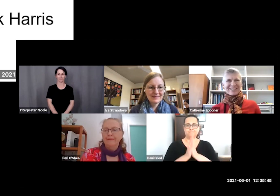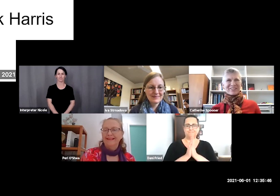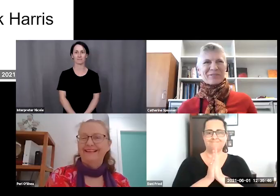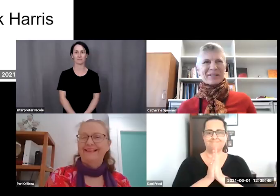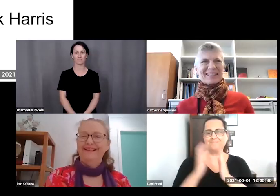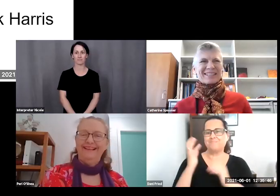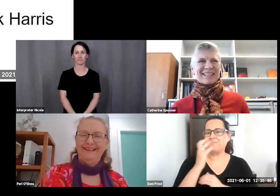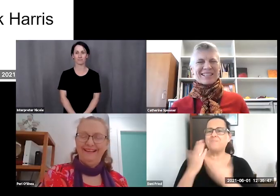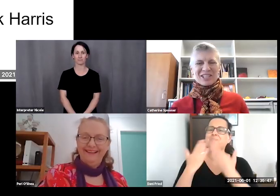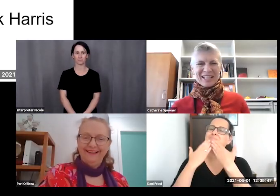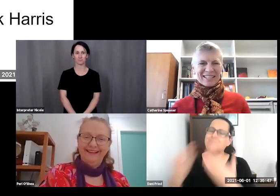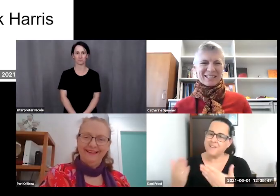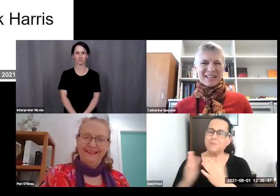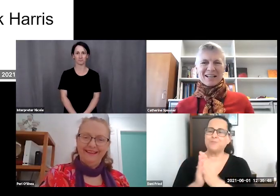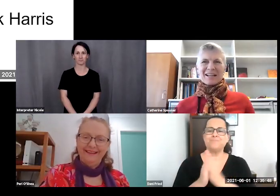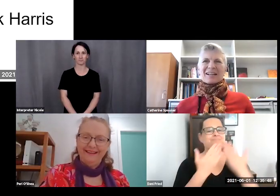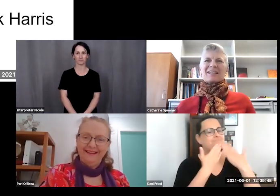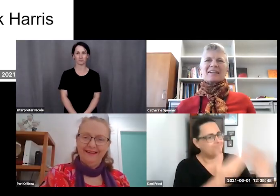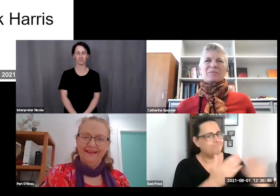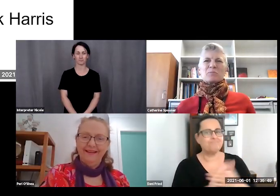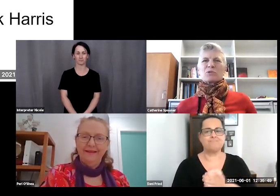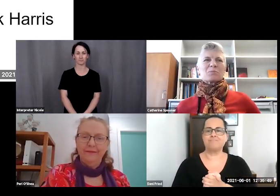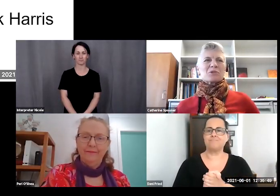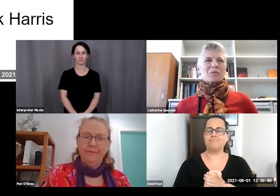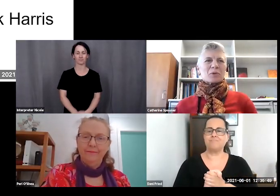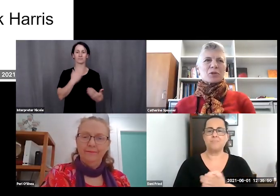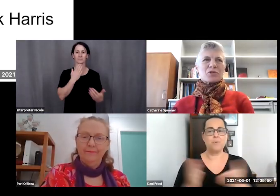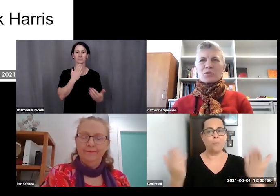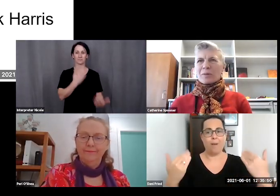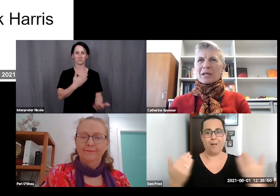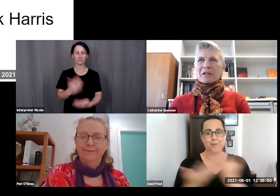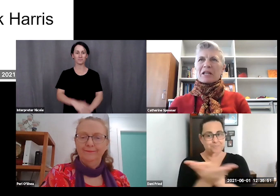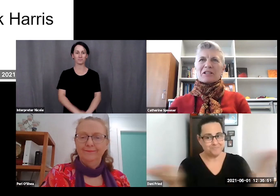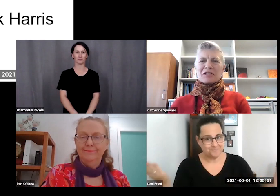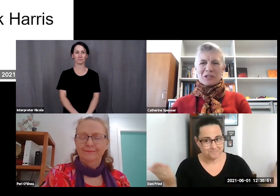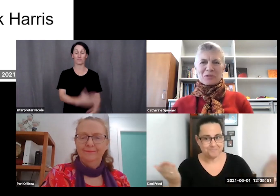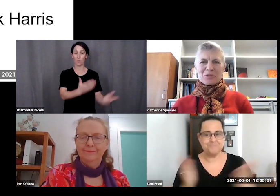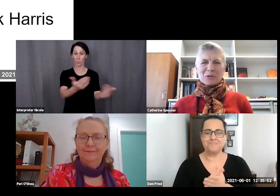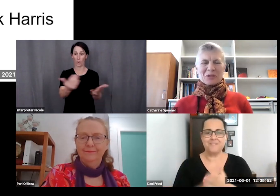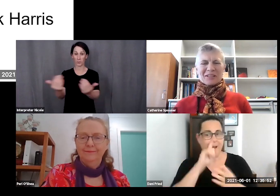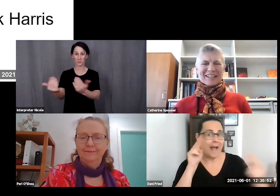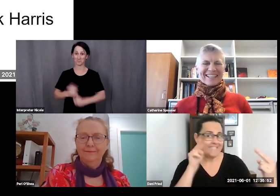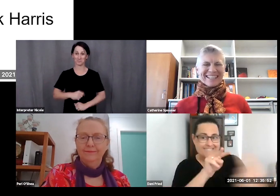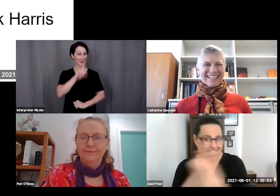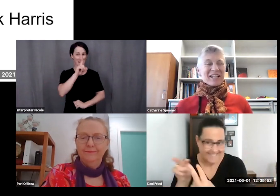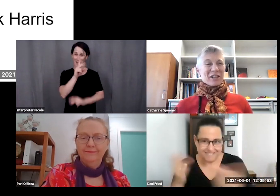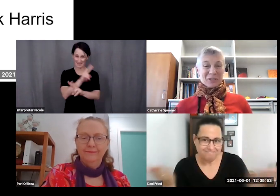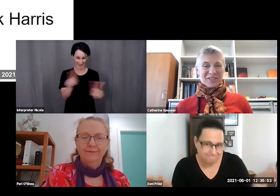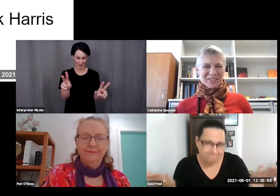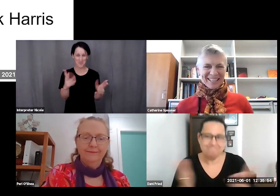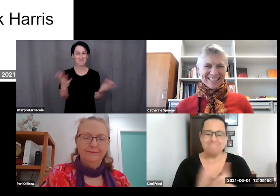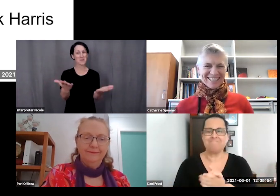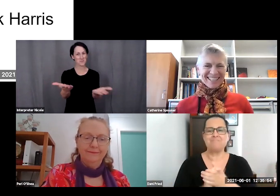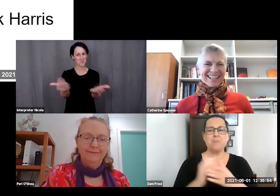Sorry, thank you, Eva, and to Jackie. And welcome to everybody who's on the webinar. I can't see you, so